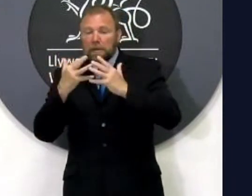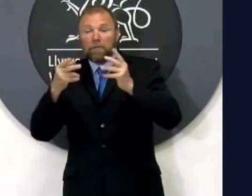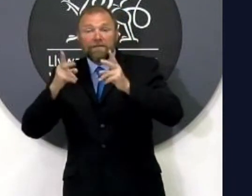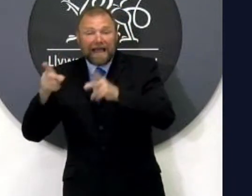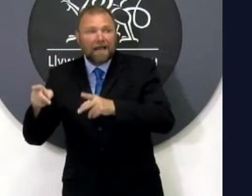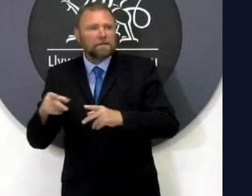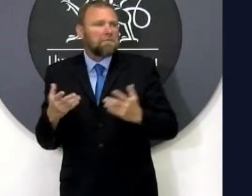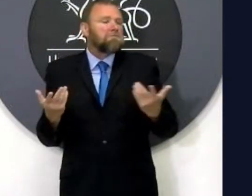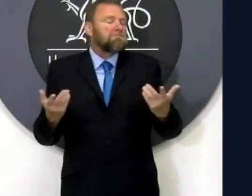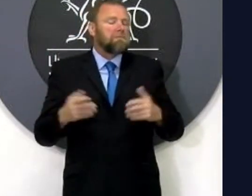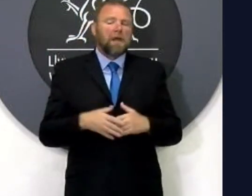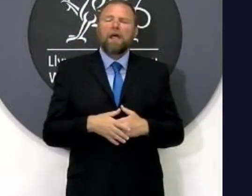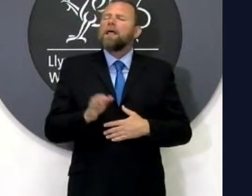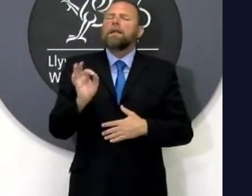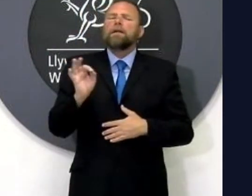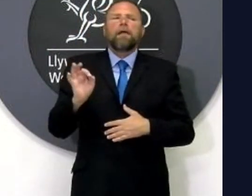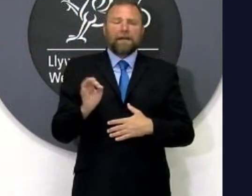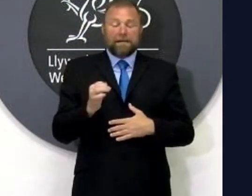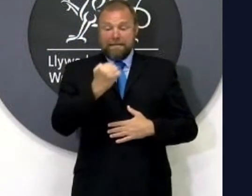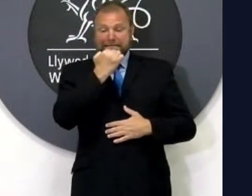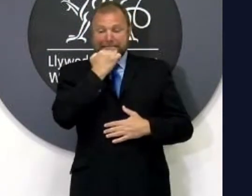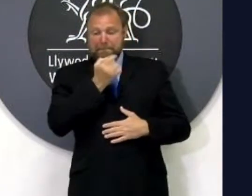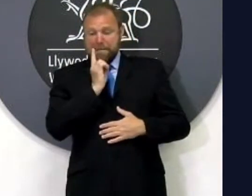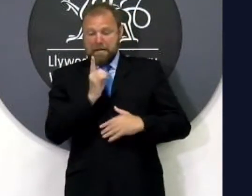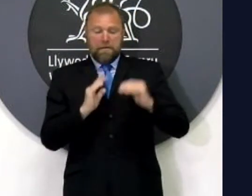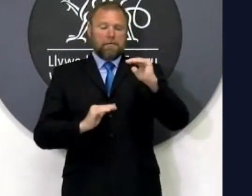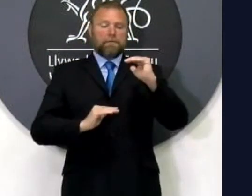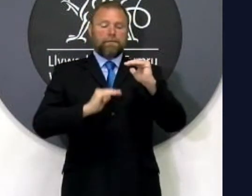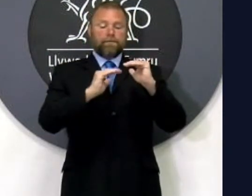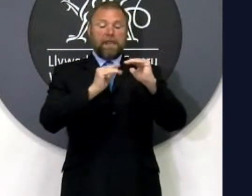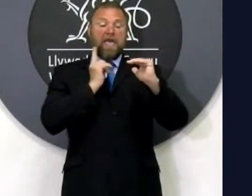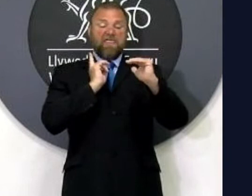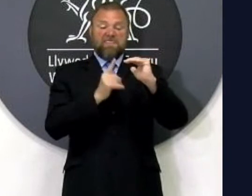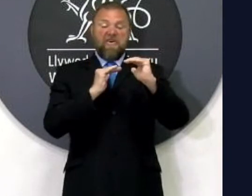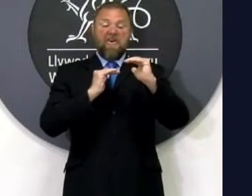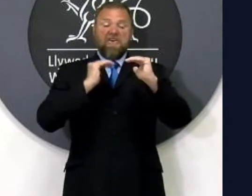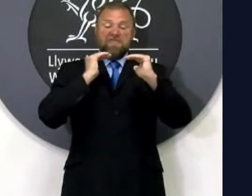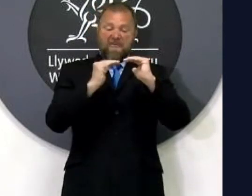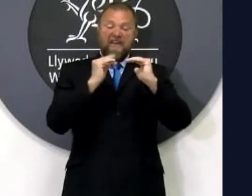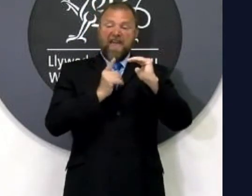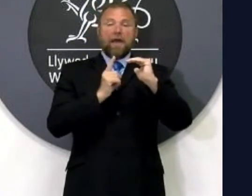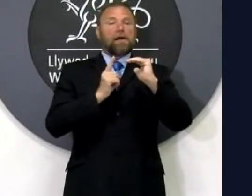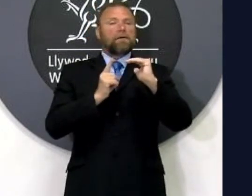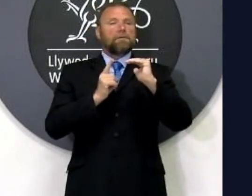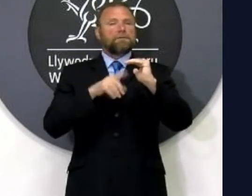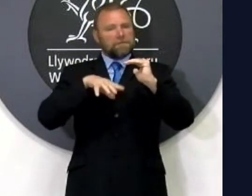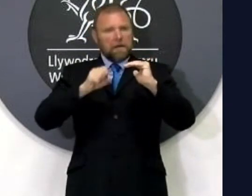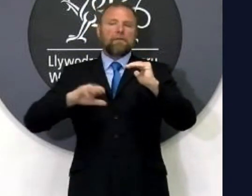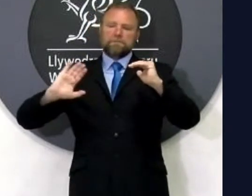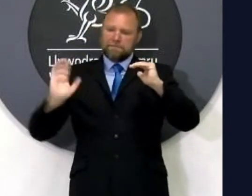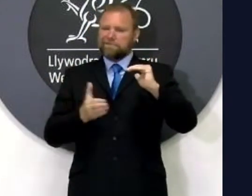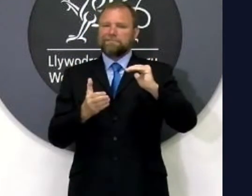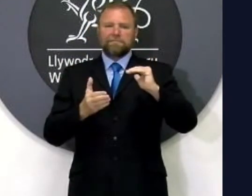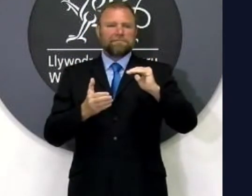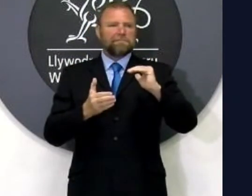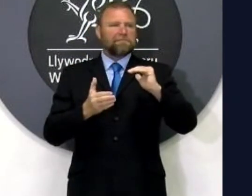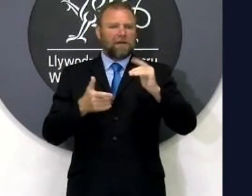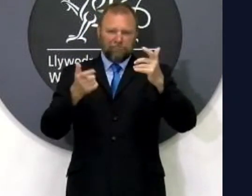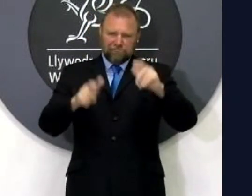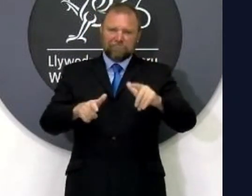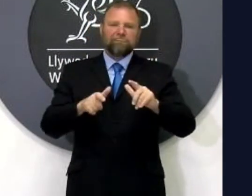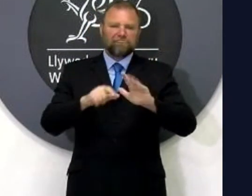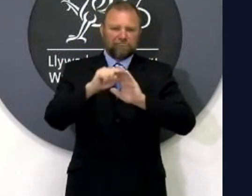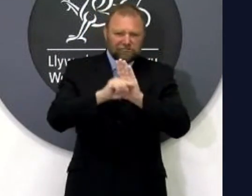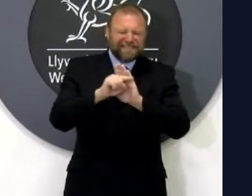and fast trigger that would make me say we need to bring in further restrictions or reintroduce restrictions.